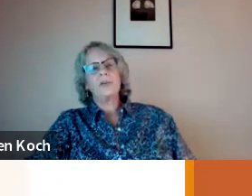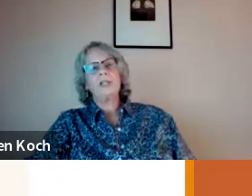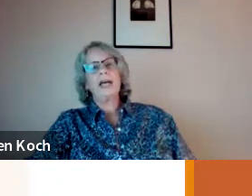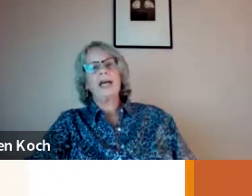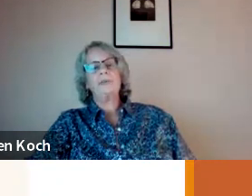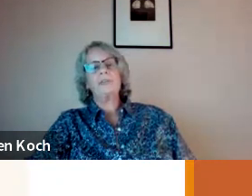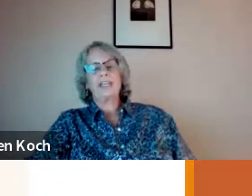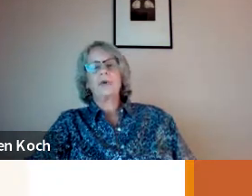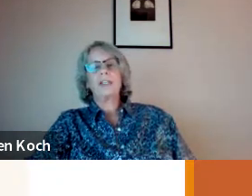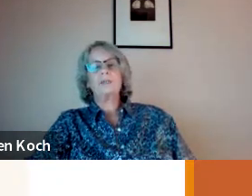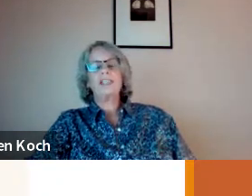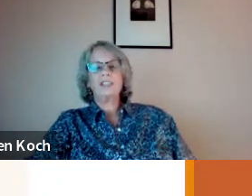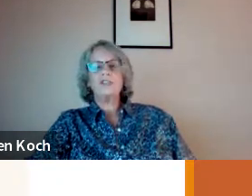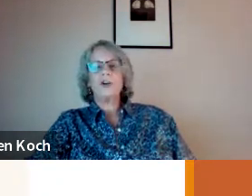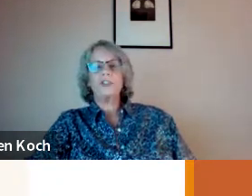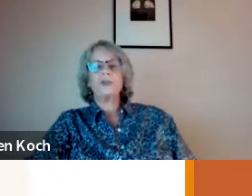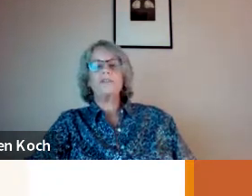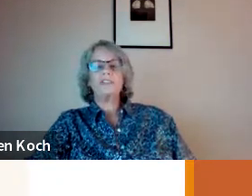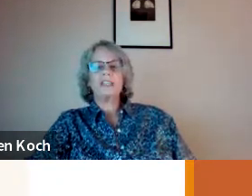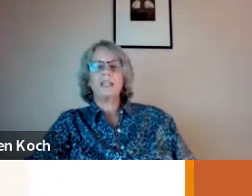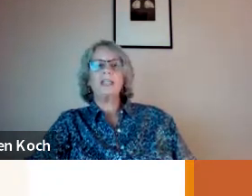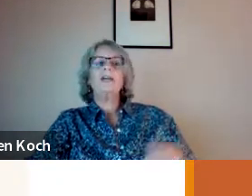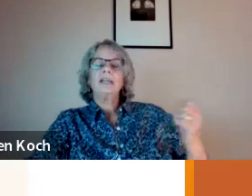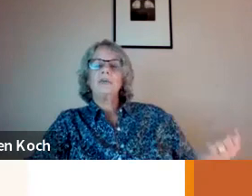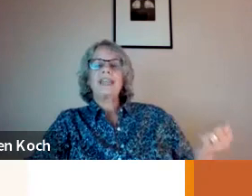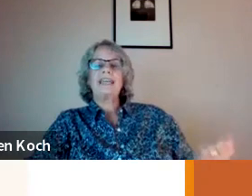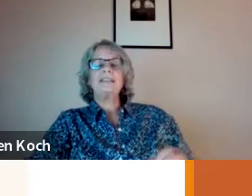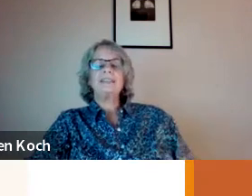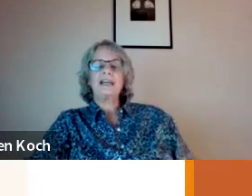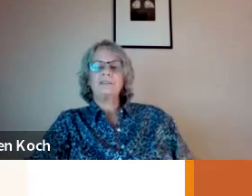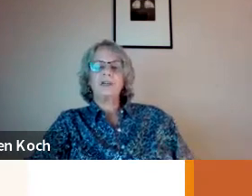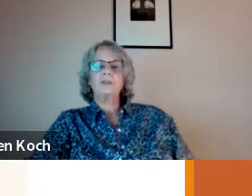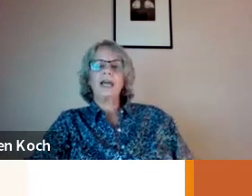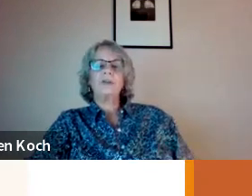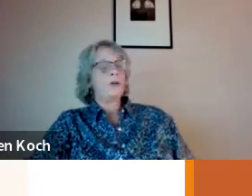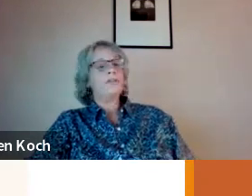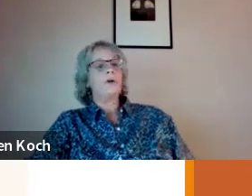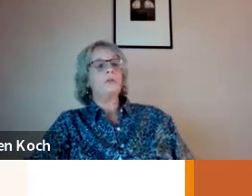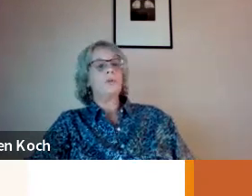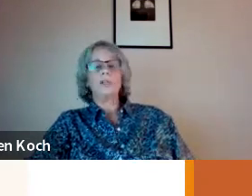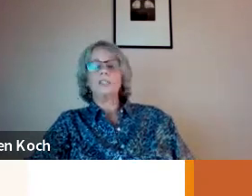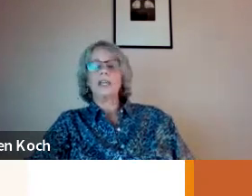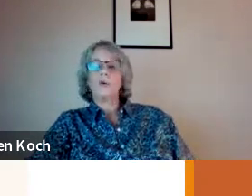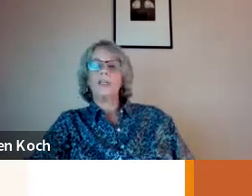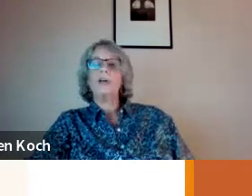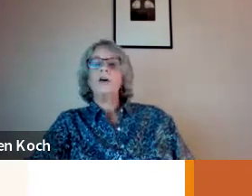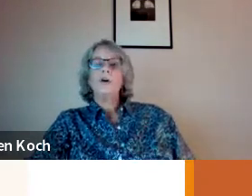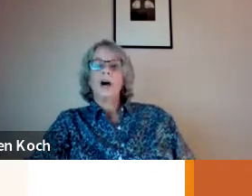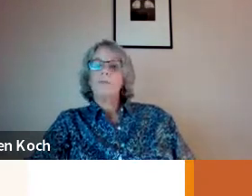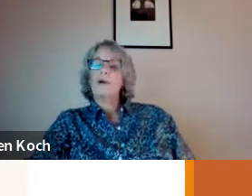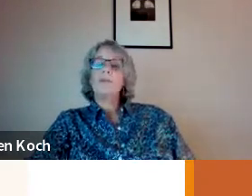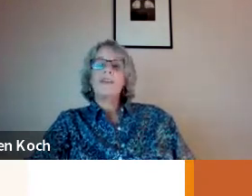of recovery and he was getting ready to be discharged from the facility, he was handed a telephone, and on the phone was a